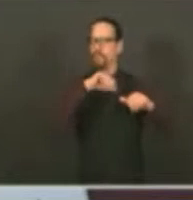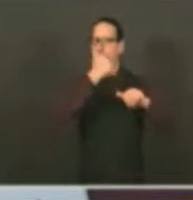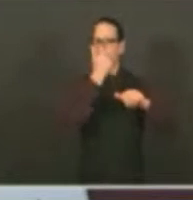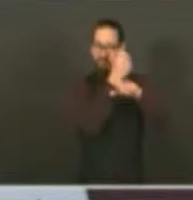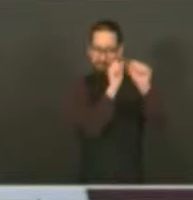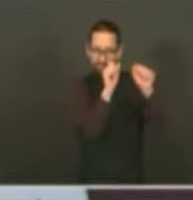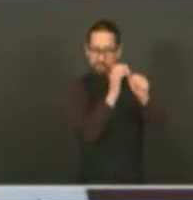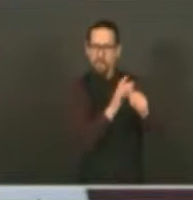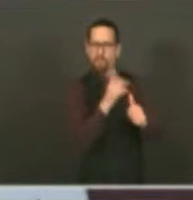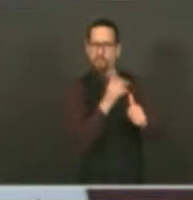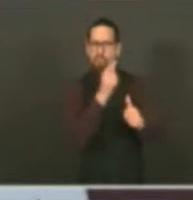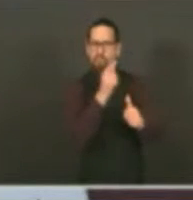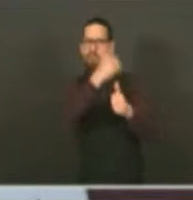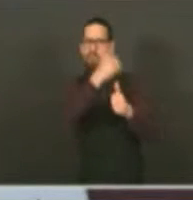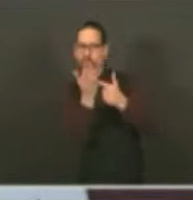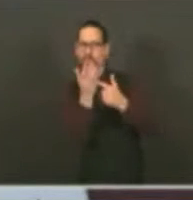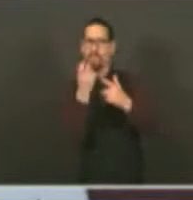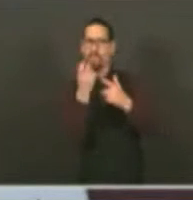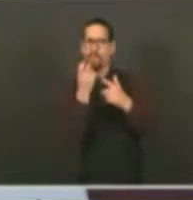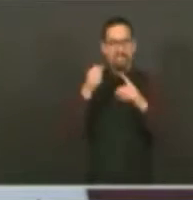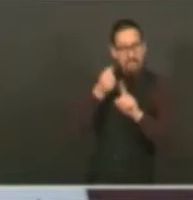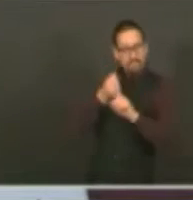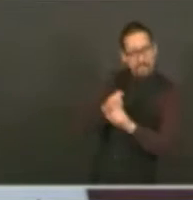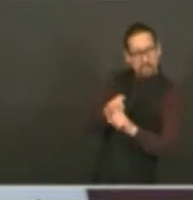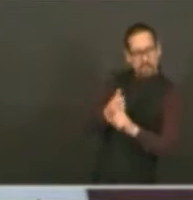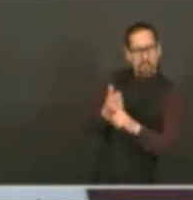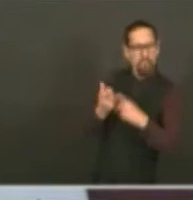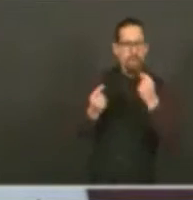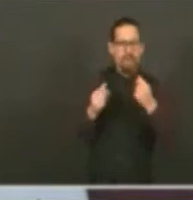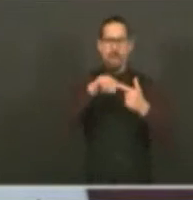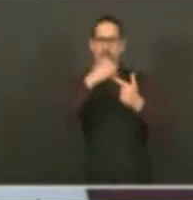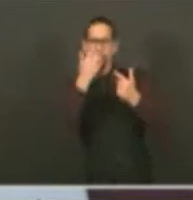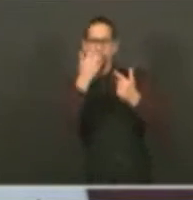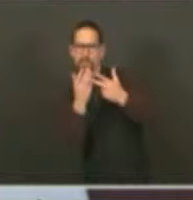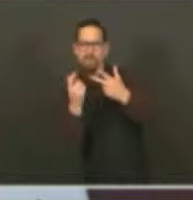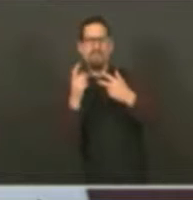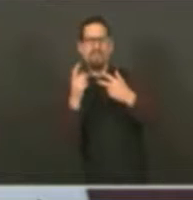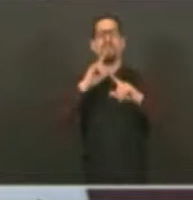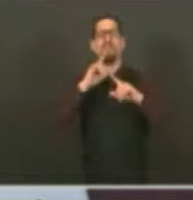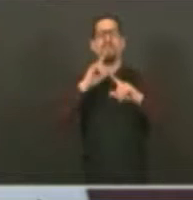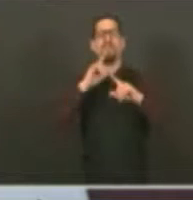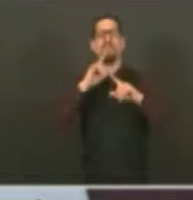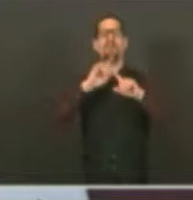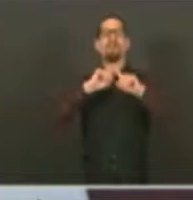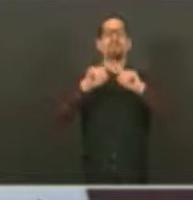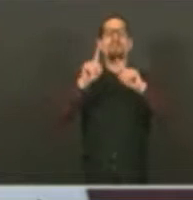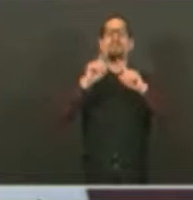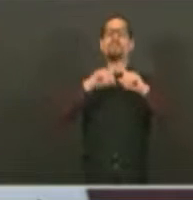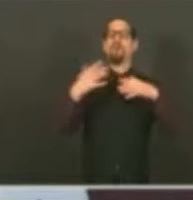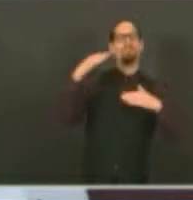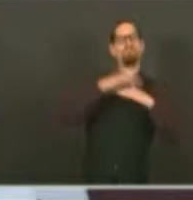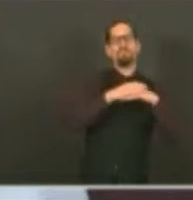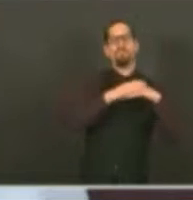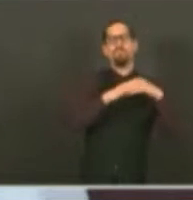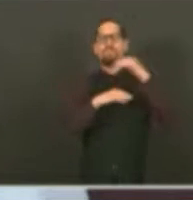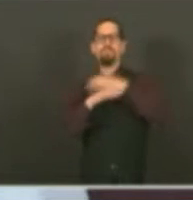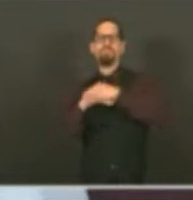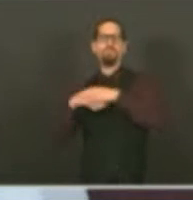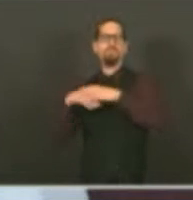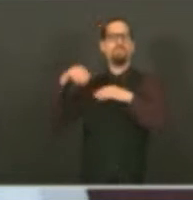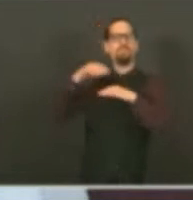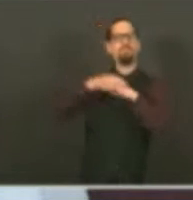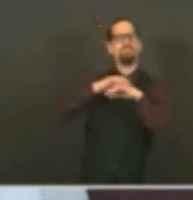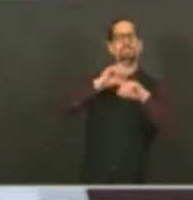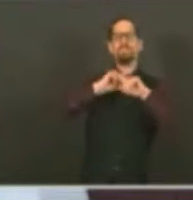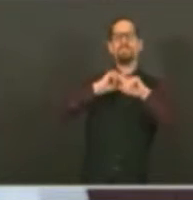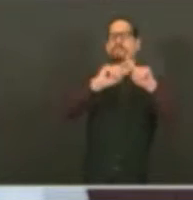vaccine. And so there's several systems to make this happen. One of the most accessible ones, I think, is an app actually put